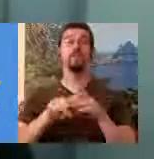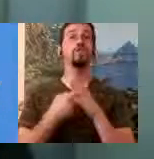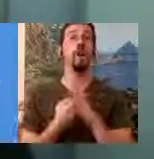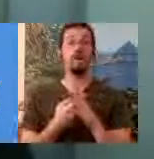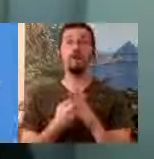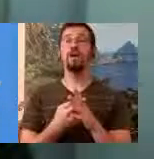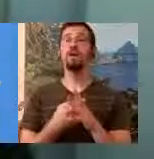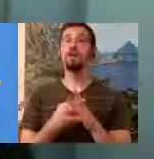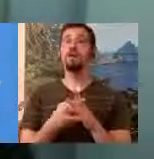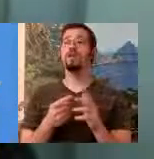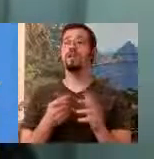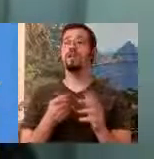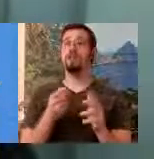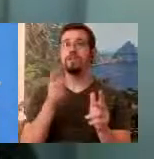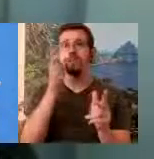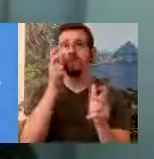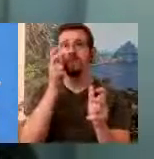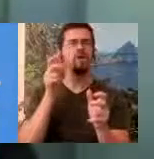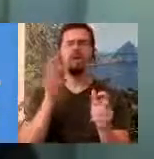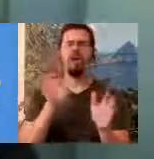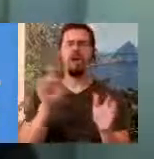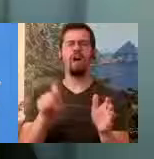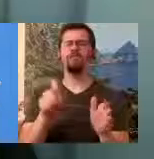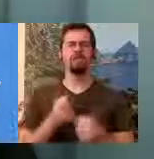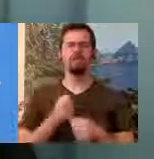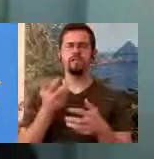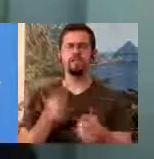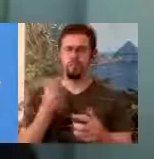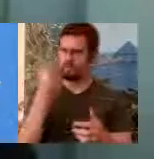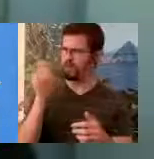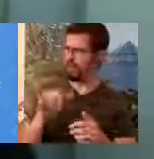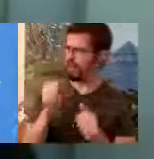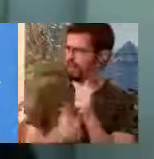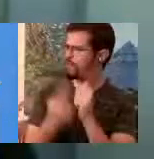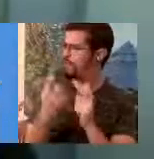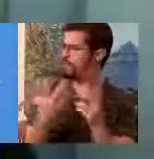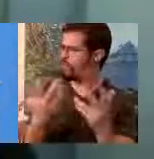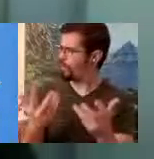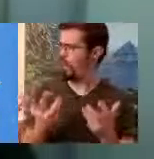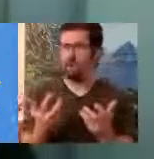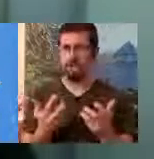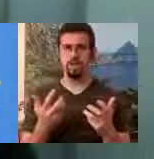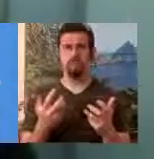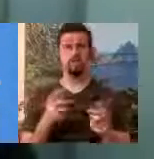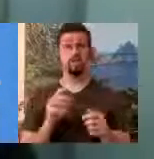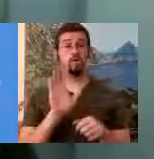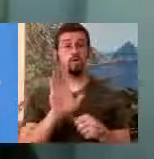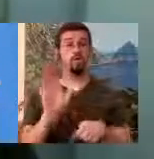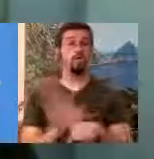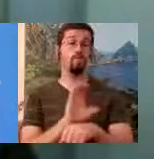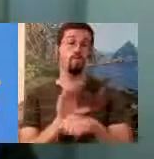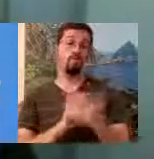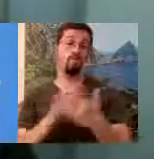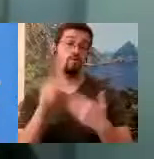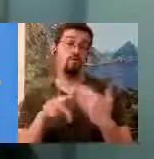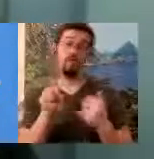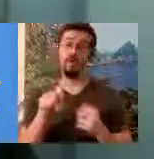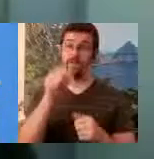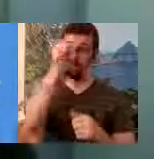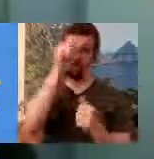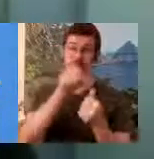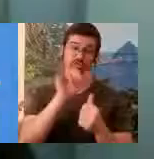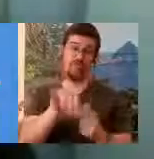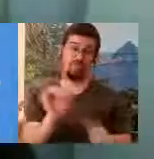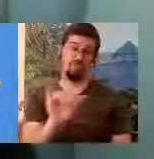no, I got to write expressively because that's what everybody else wants. So your computer program also has to take that into account, doesn't